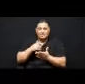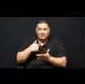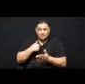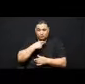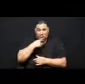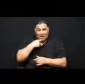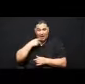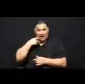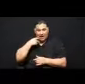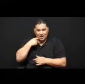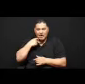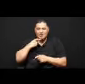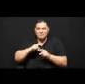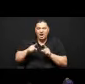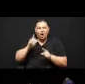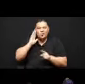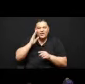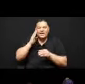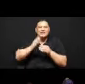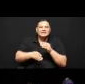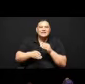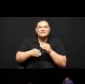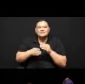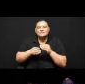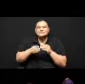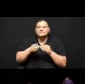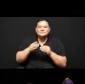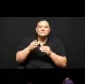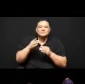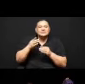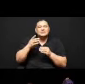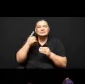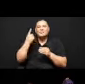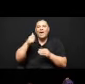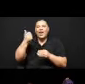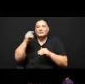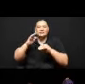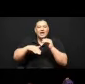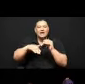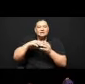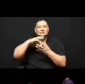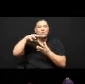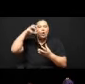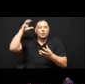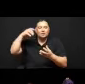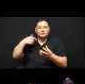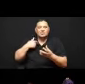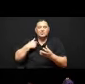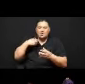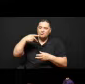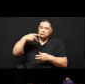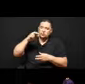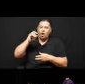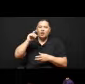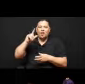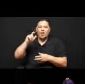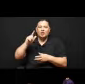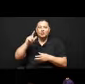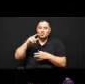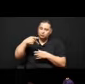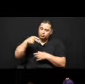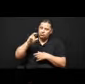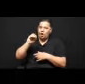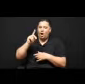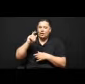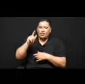anything other than smoke? I am a prodigal daughter of the Golden West. Home can mean anywhere, as long as